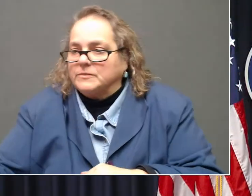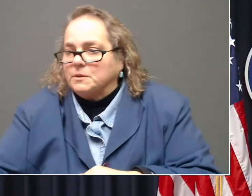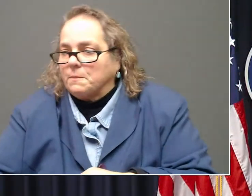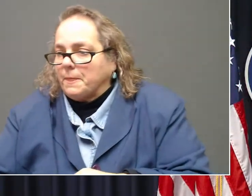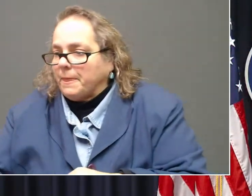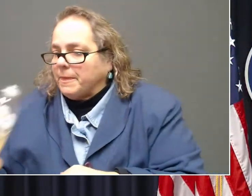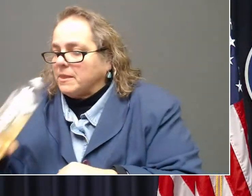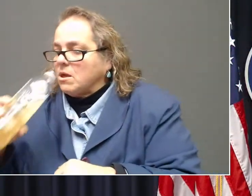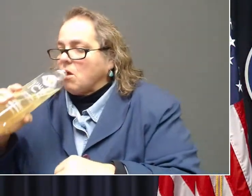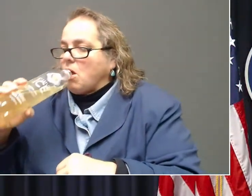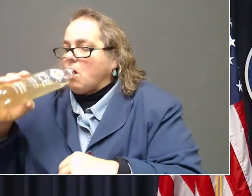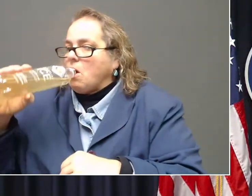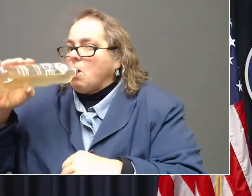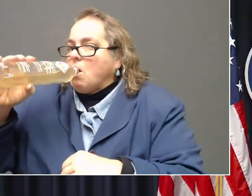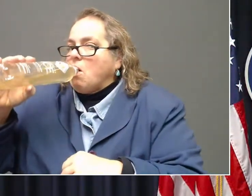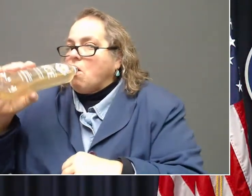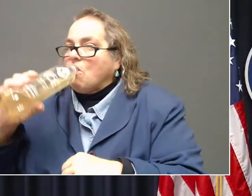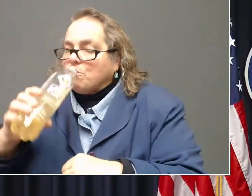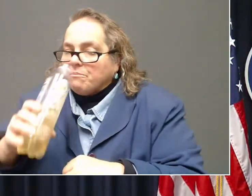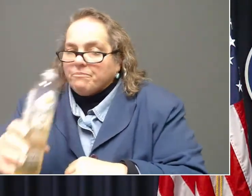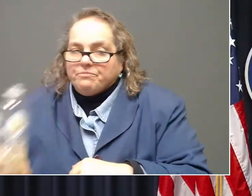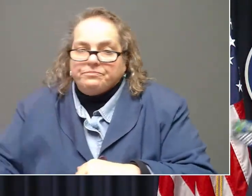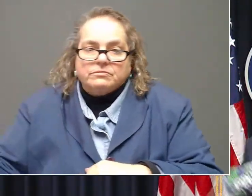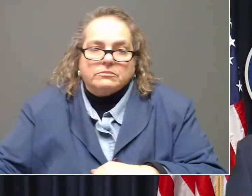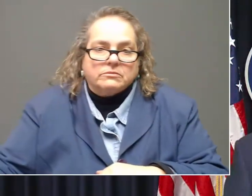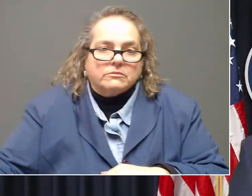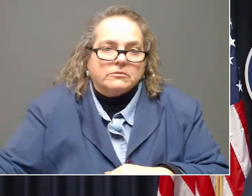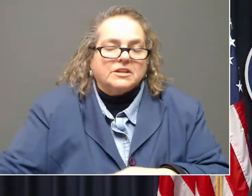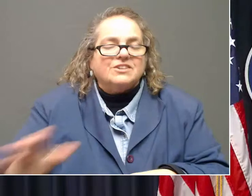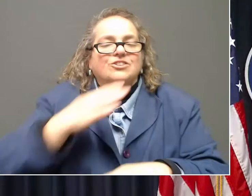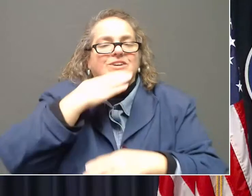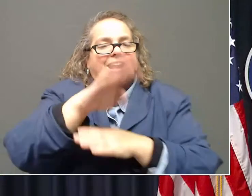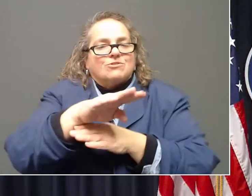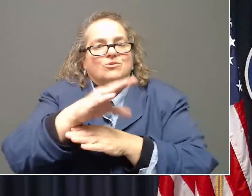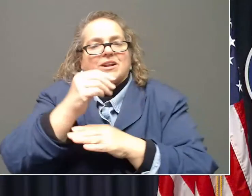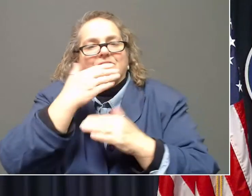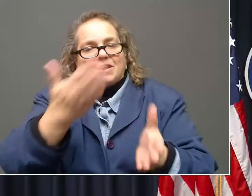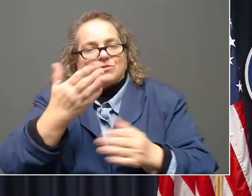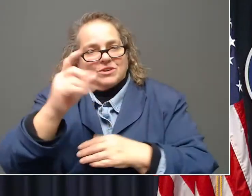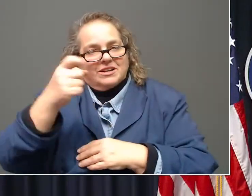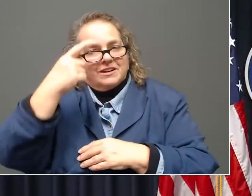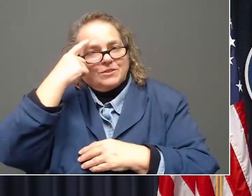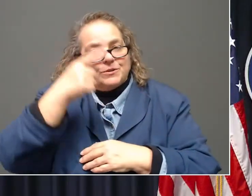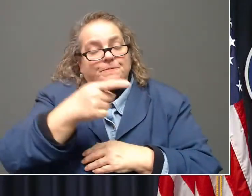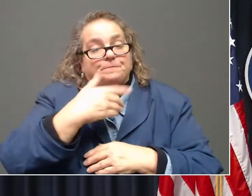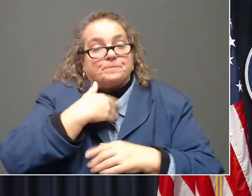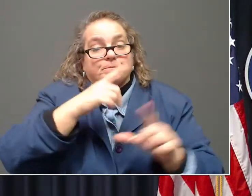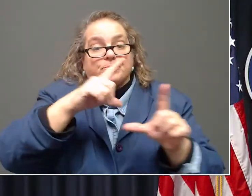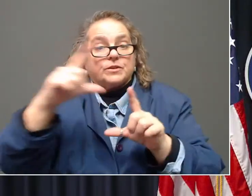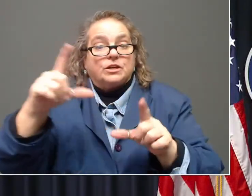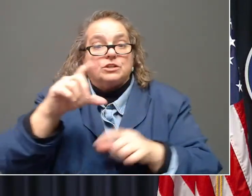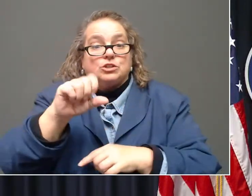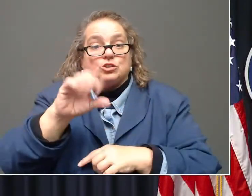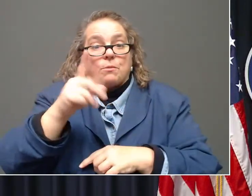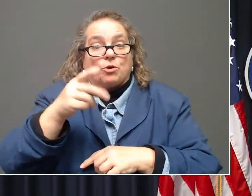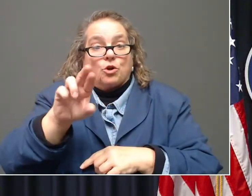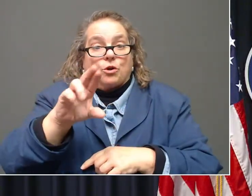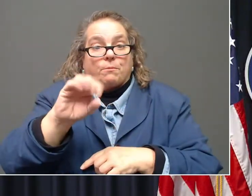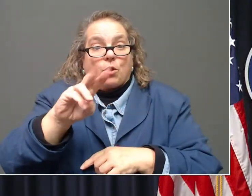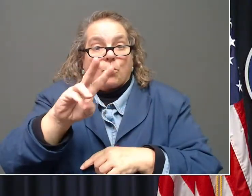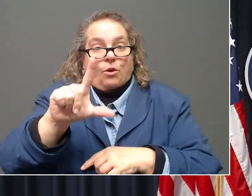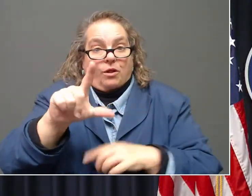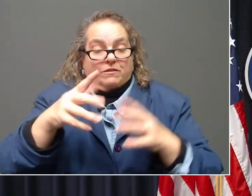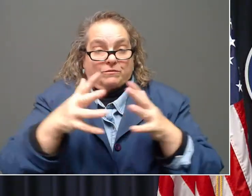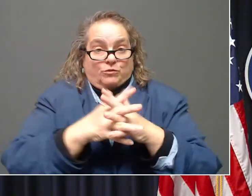are working. With that, I'm going to turn it over to Dr. Stack to talk about a number